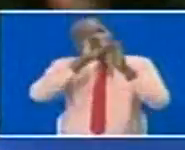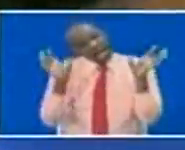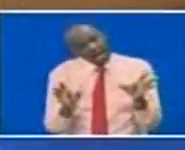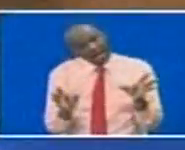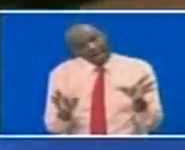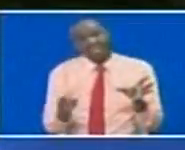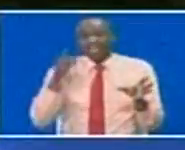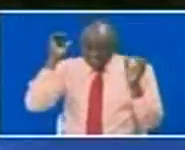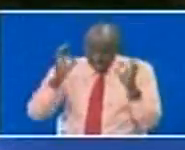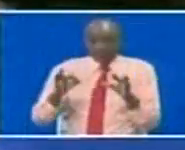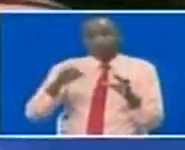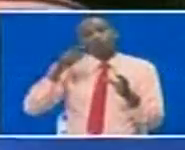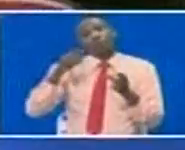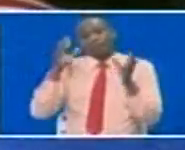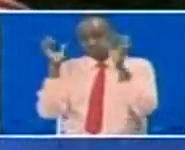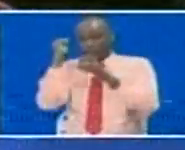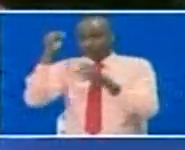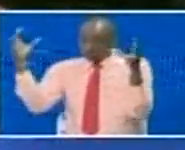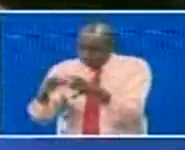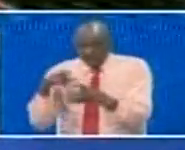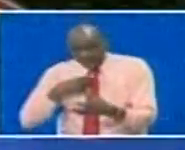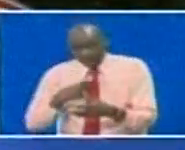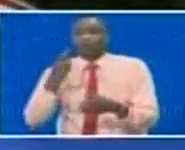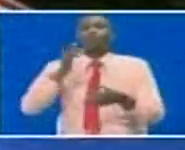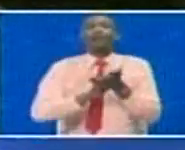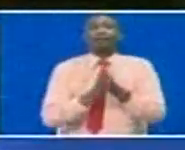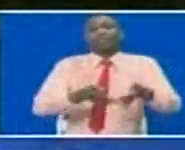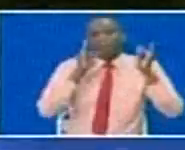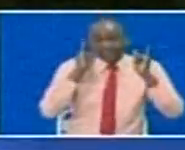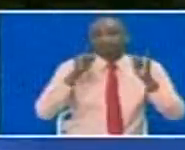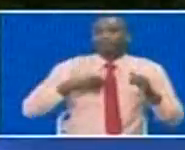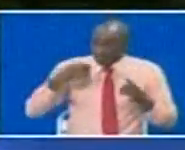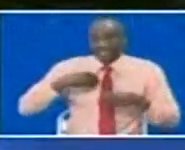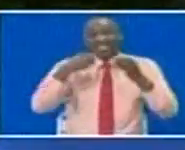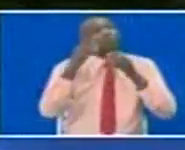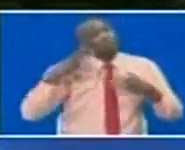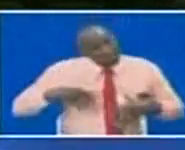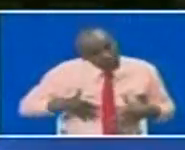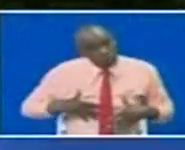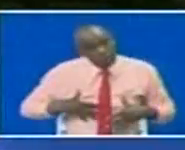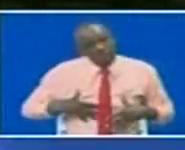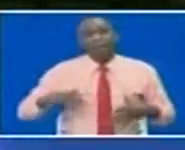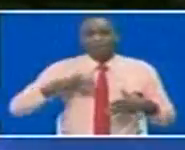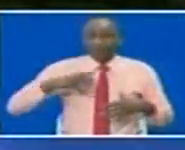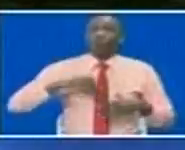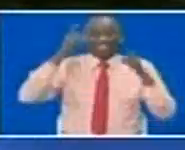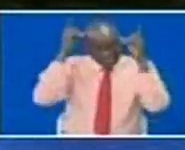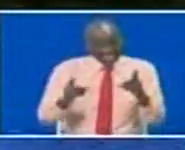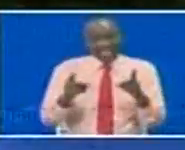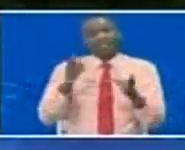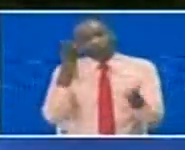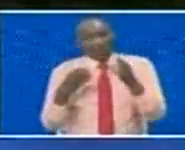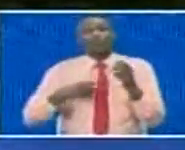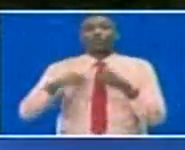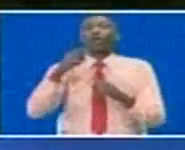are thrown out of your party, you can fire as an independent candidate. I will just go to the people and seek for them to elect me as their next